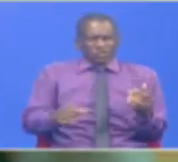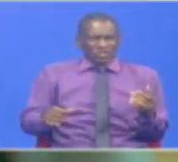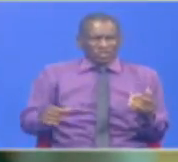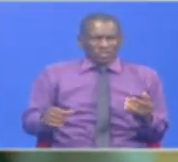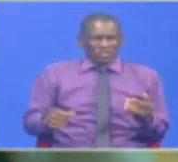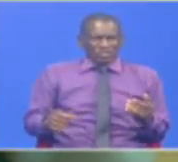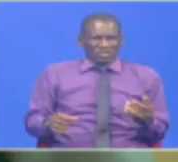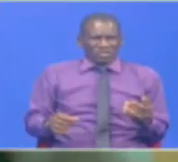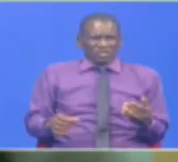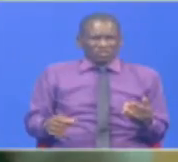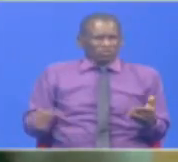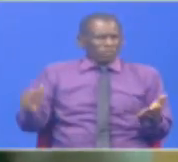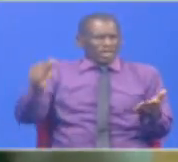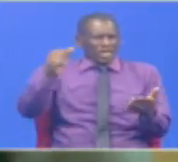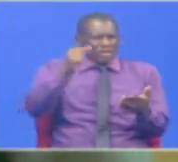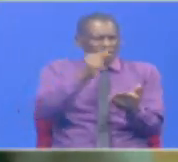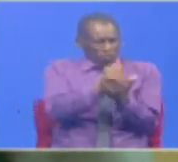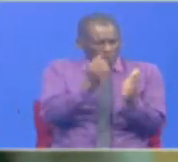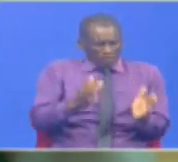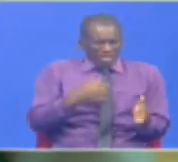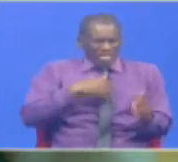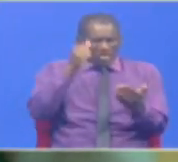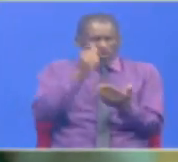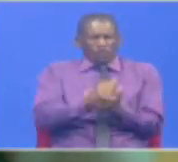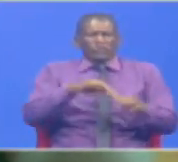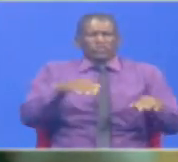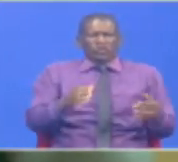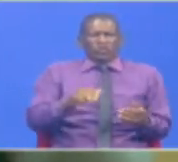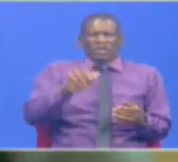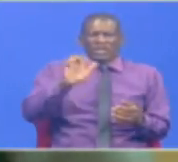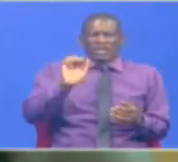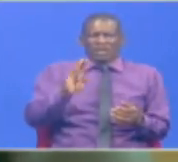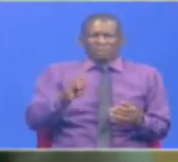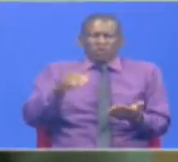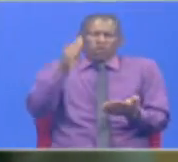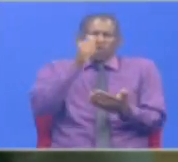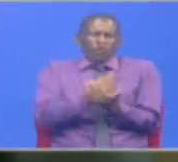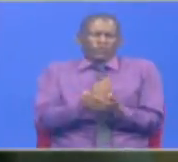being in a lab or in an office. I find office spaces too restrictive.